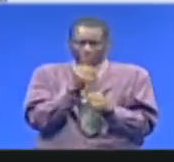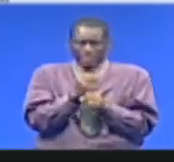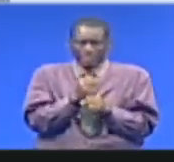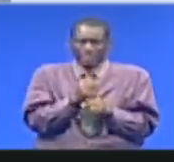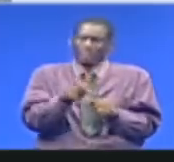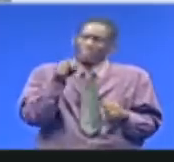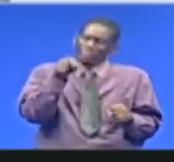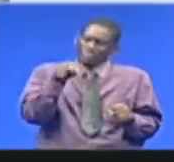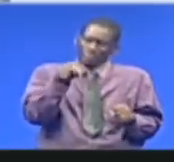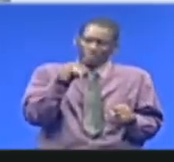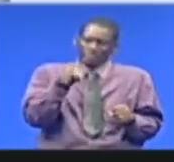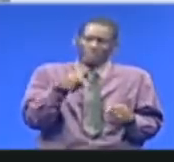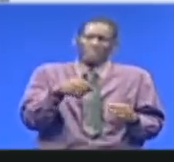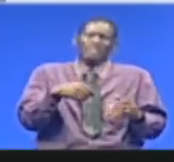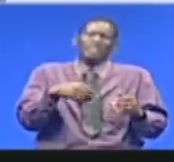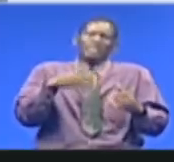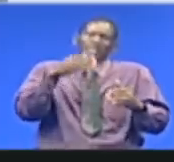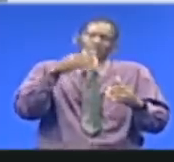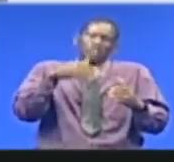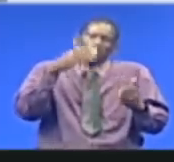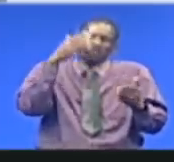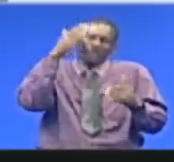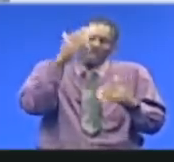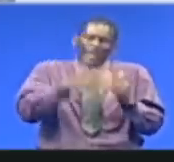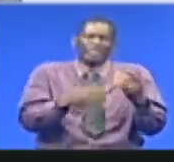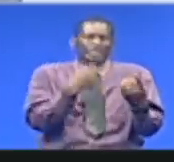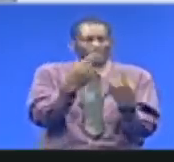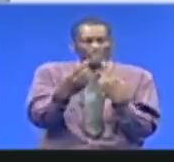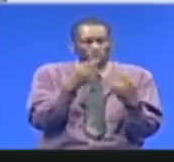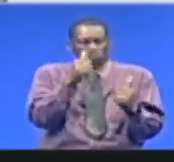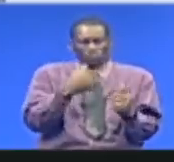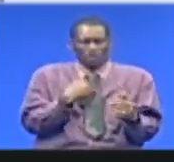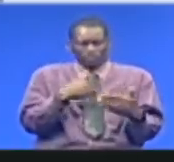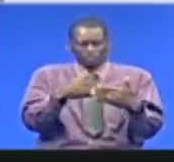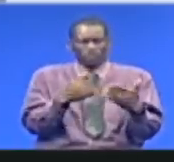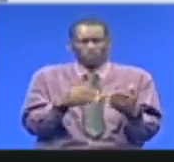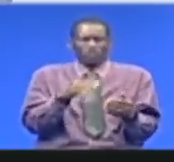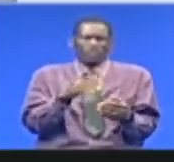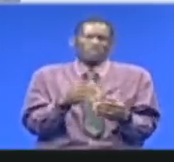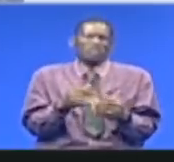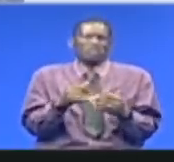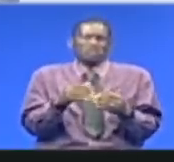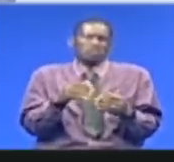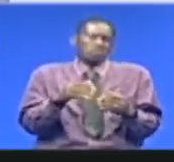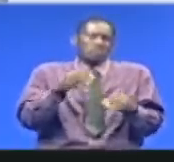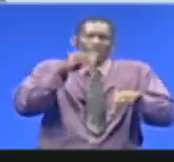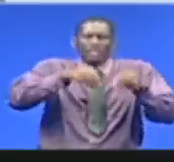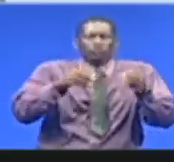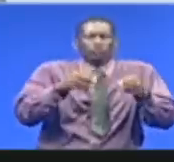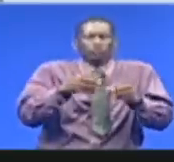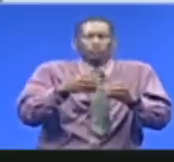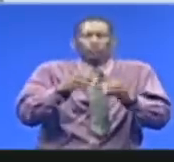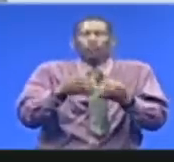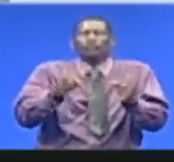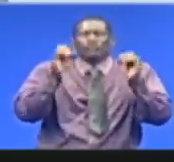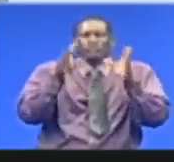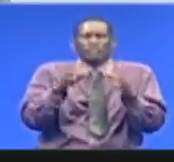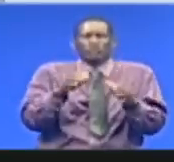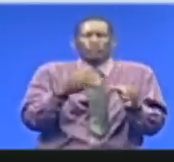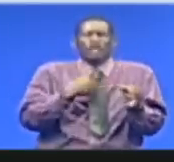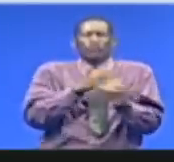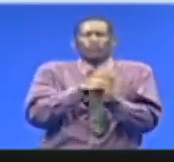automatically ended certain discussions that we used to have that, oh, you know, there was no legitimate elections, there's no legitimate president, and all those kind of things.